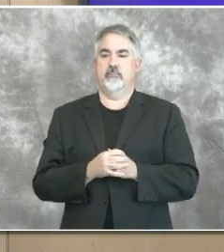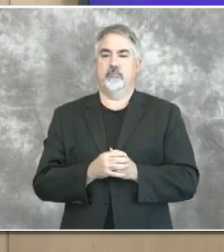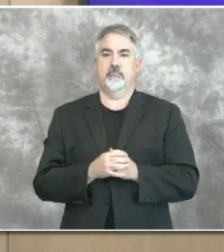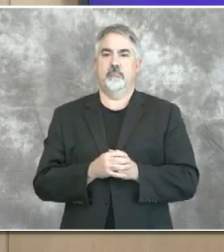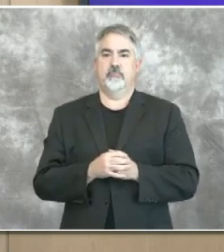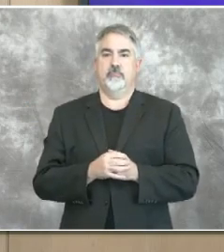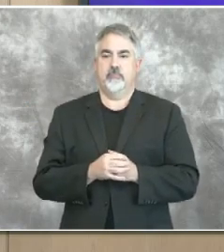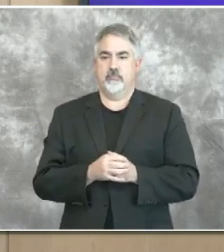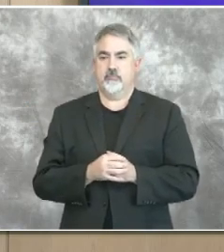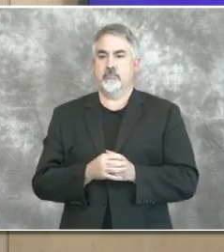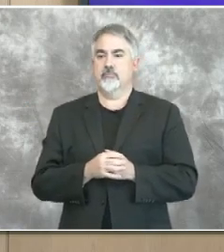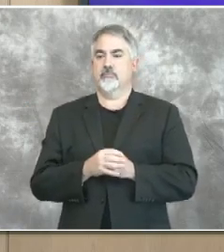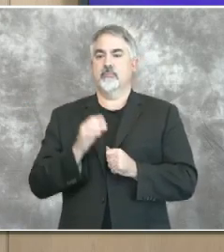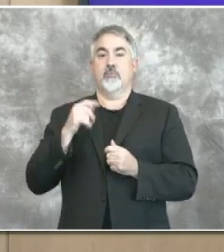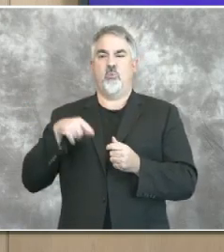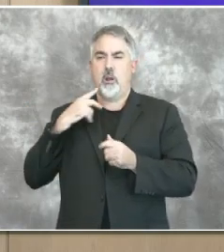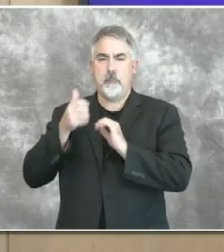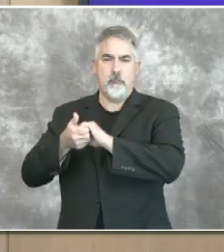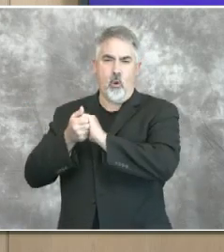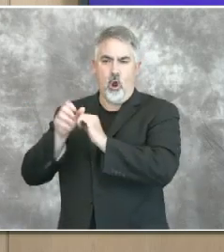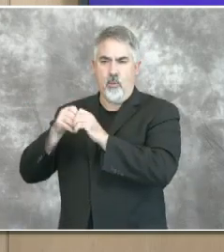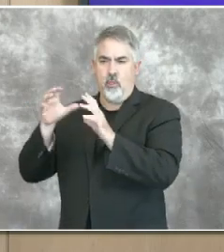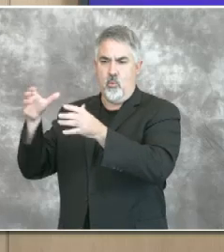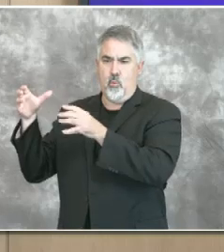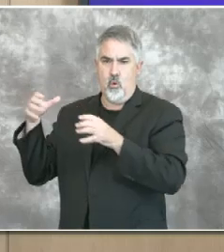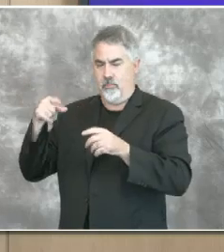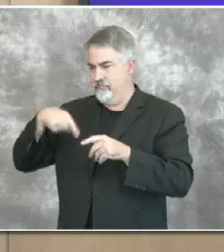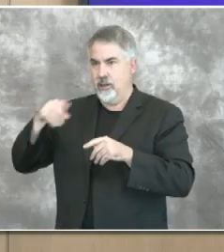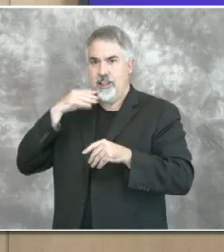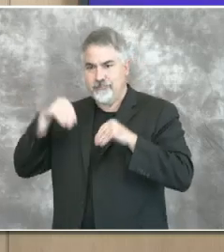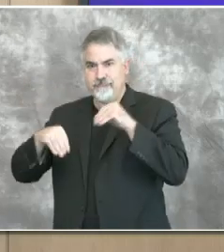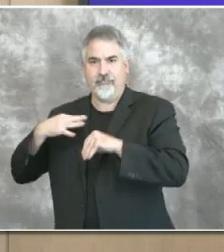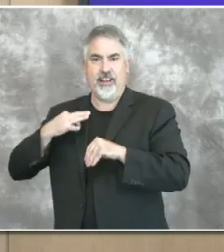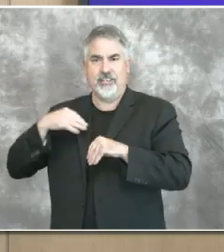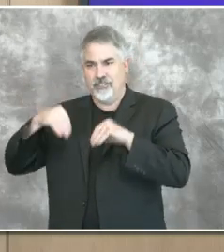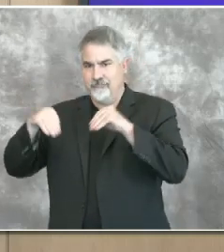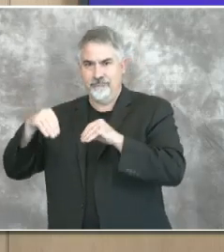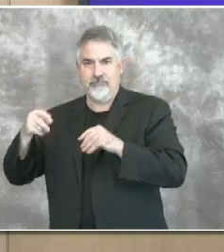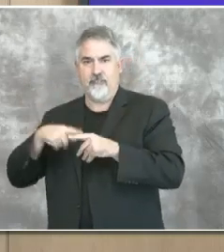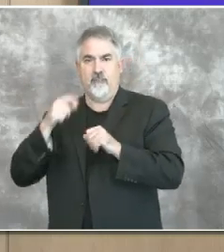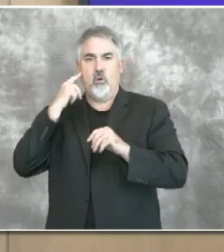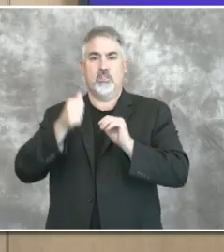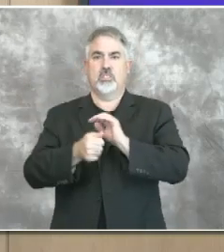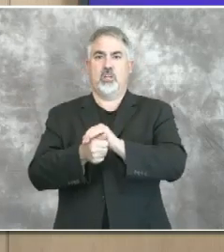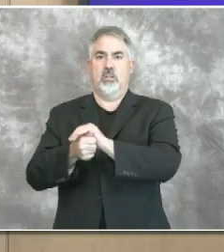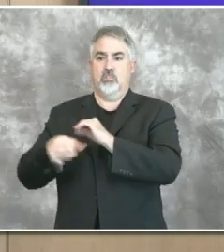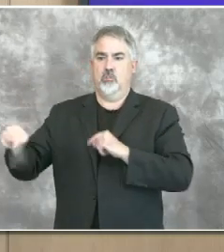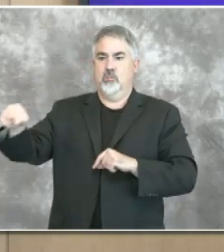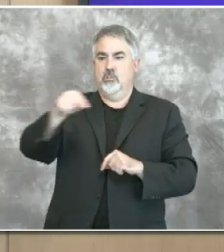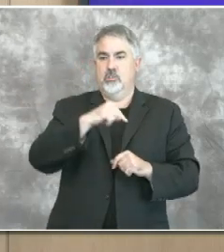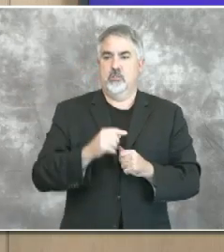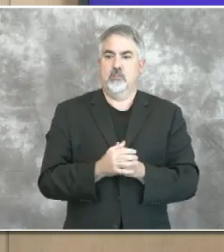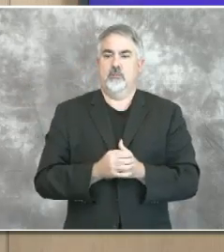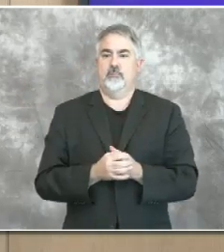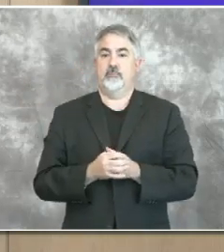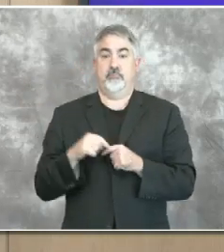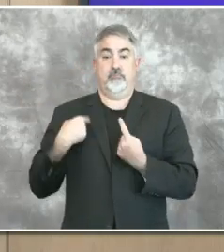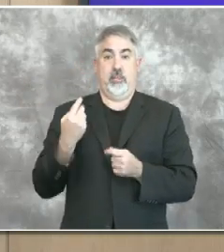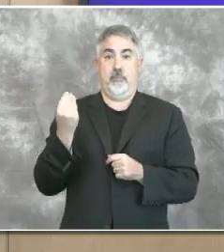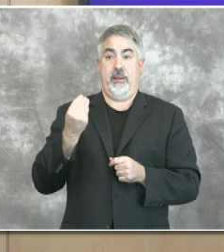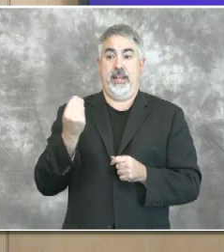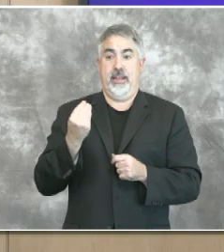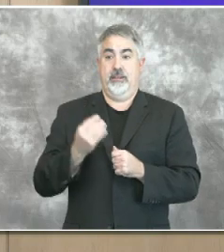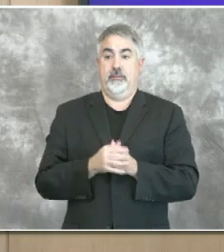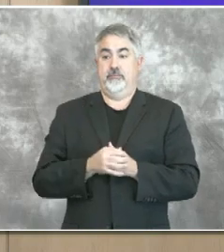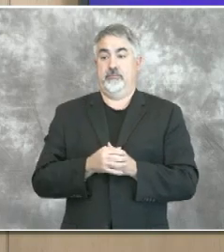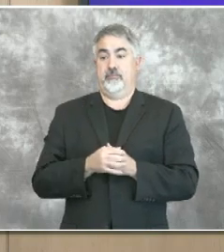to package and deliver these boxes. As of Monday, April 6th, Team Rubicon reported that over